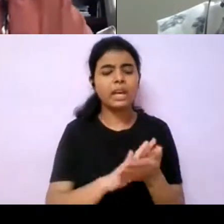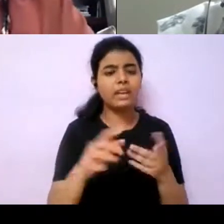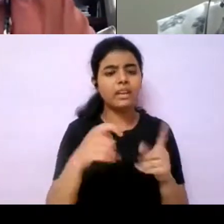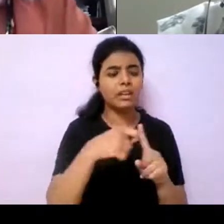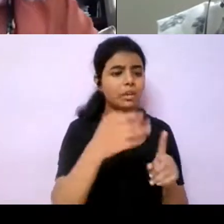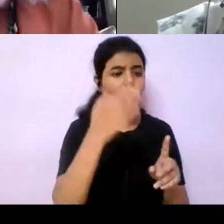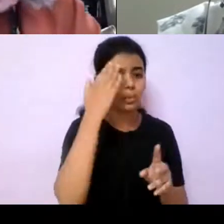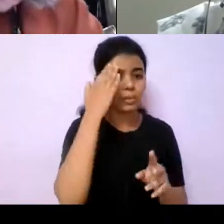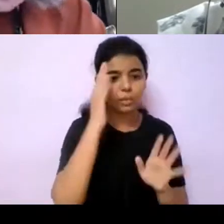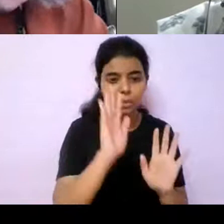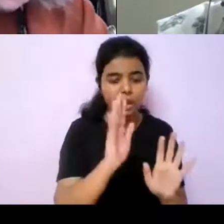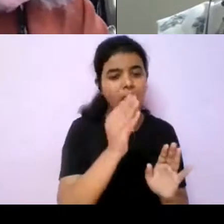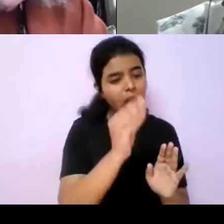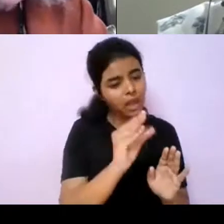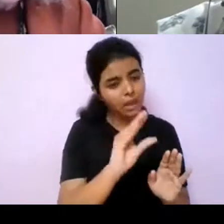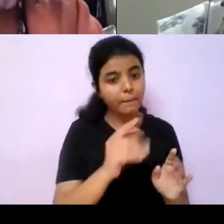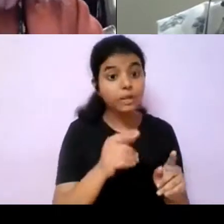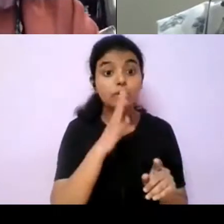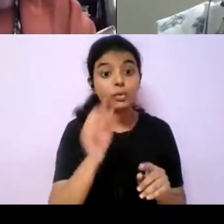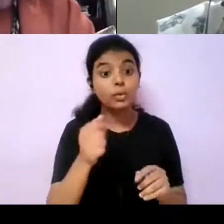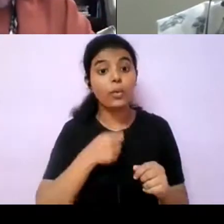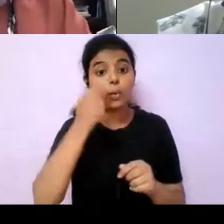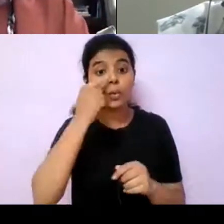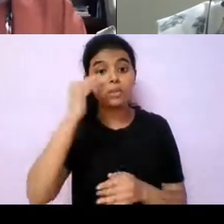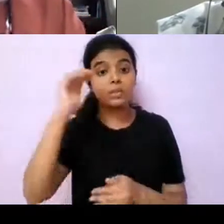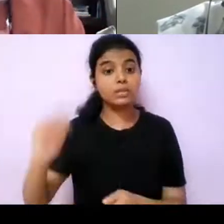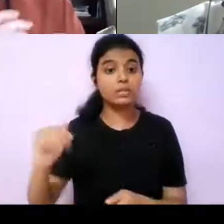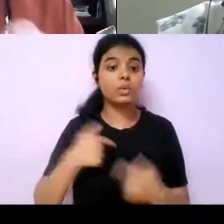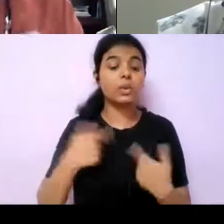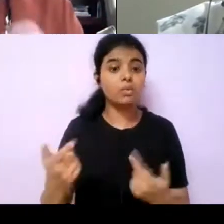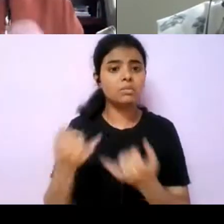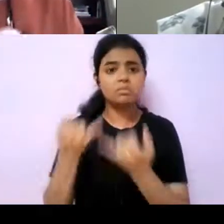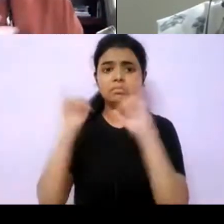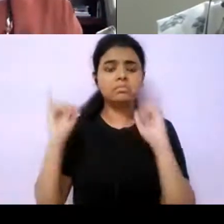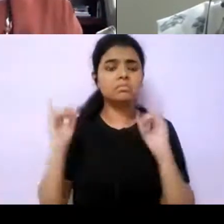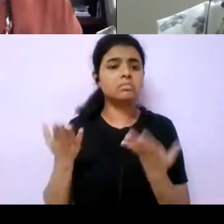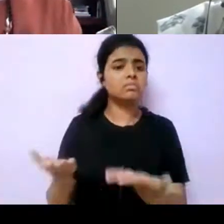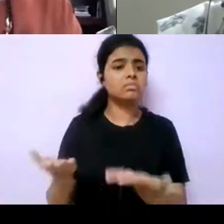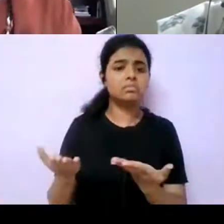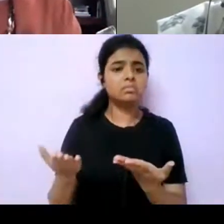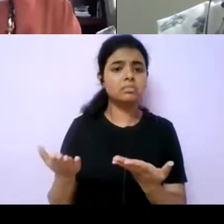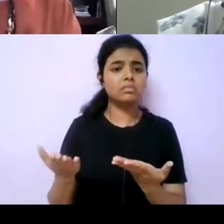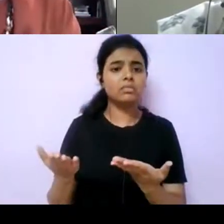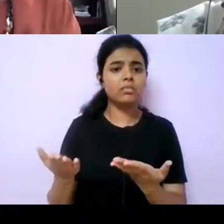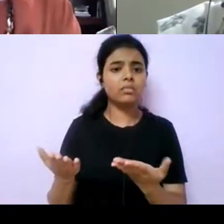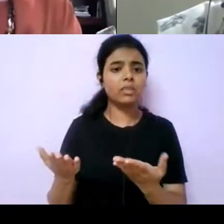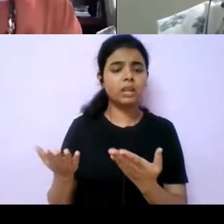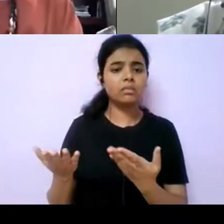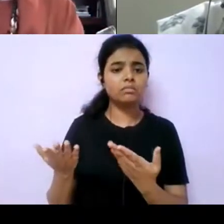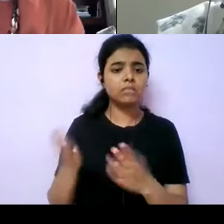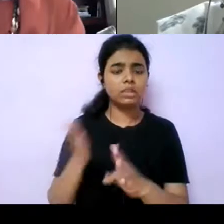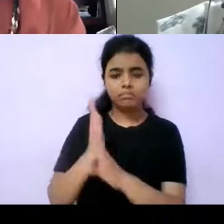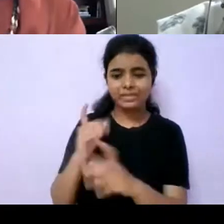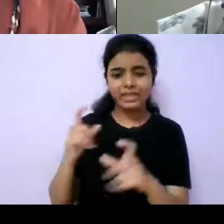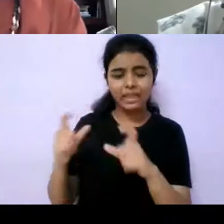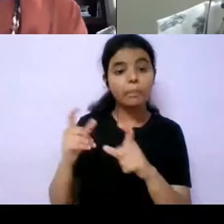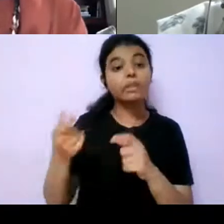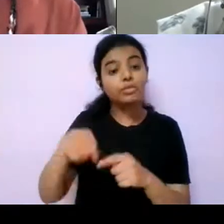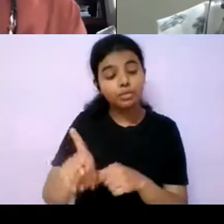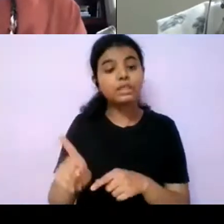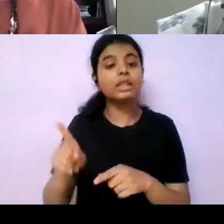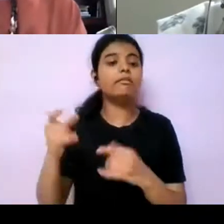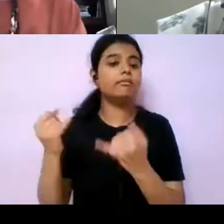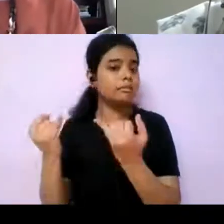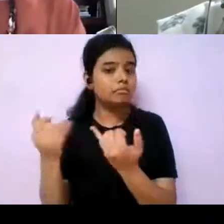is, extremely, extremely dependent and can't direct my care in the way in which Keller